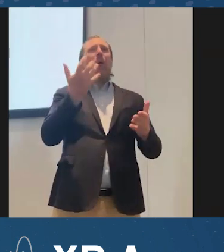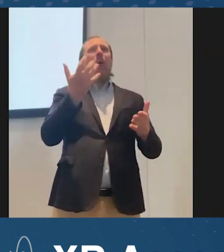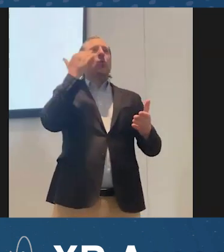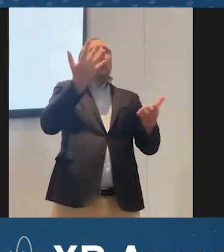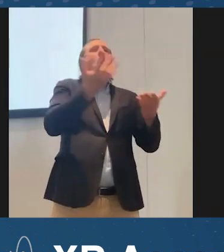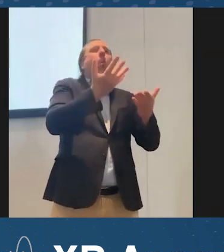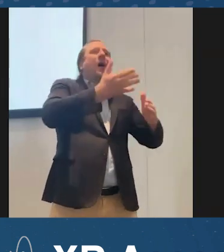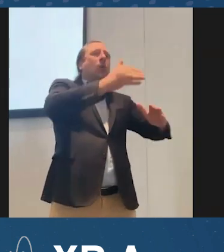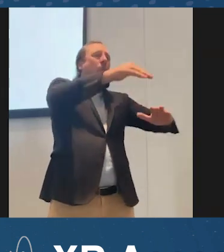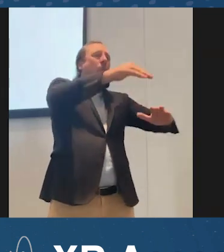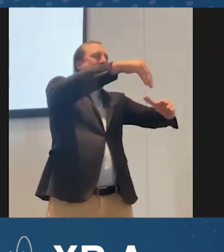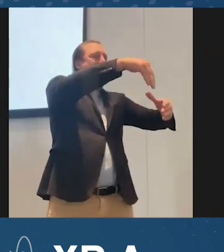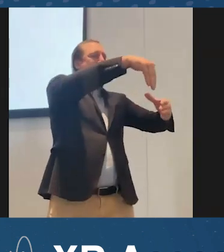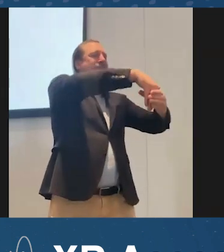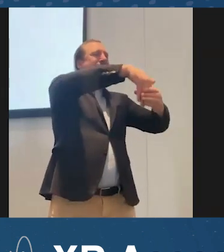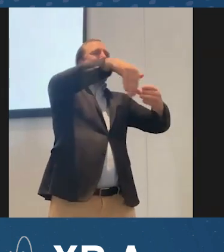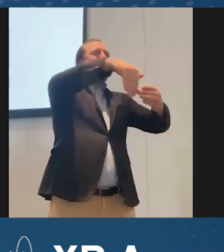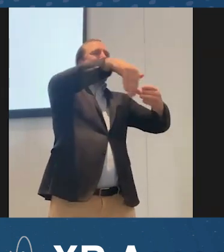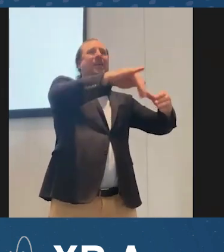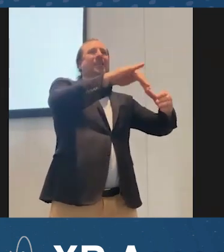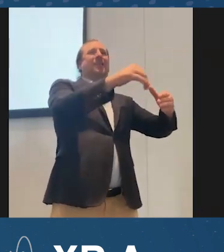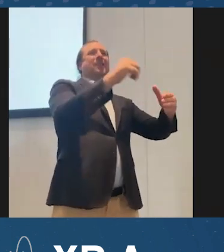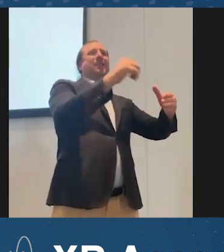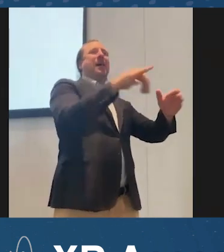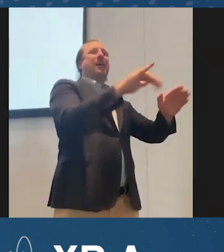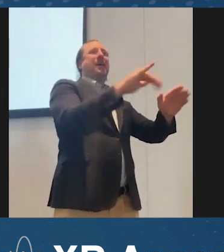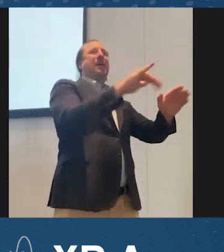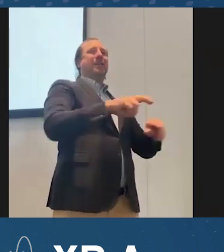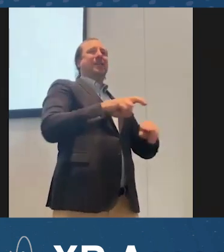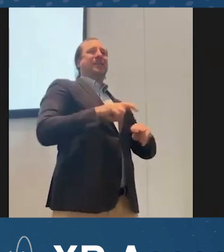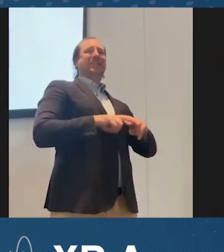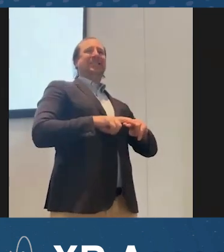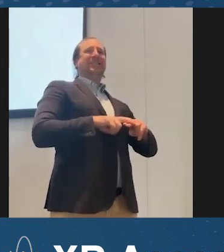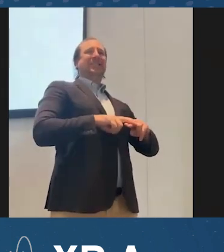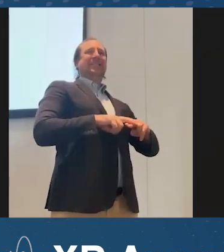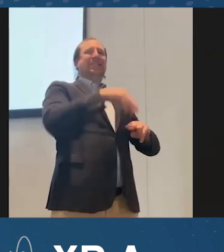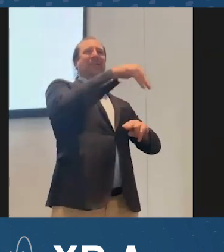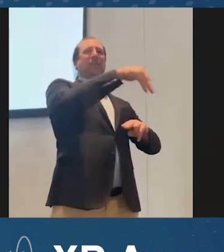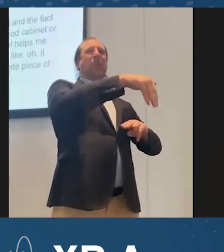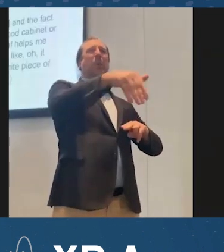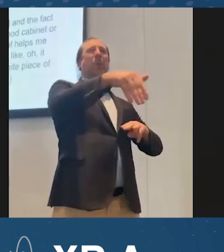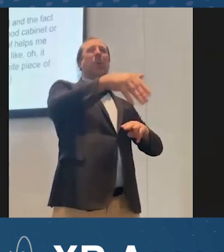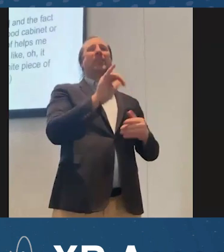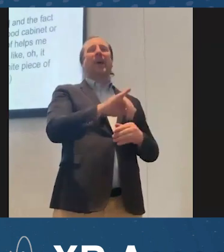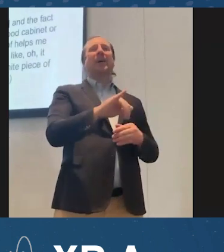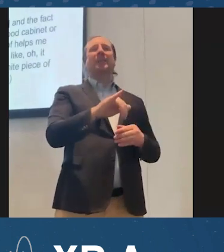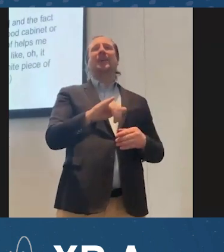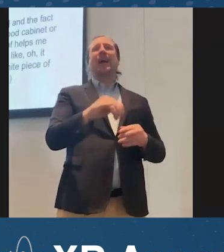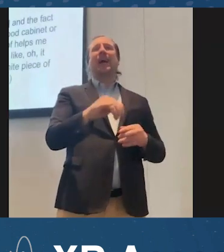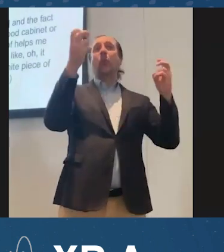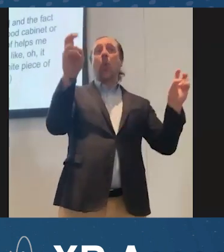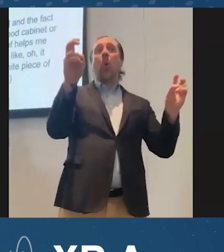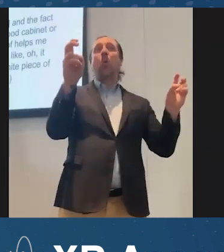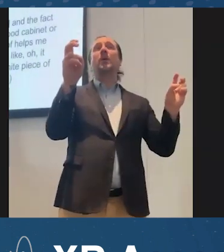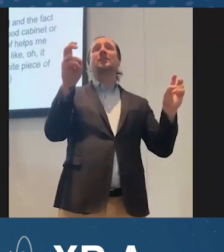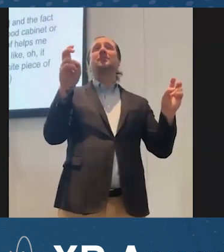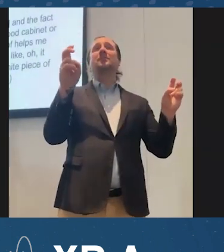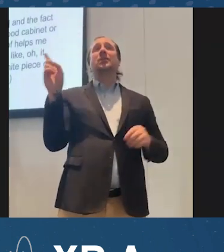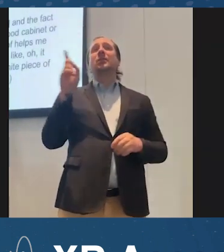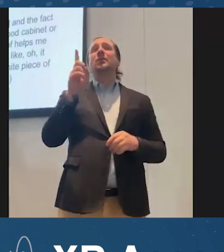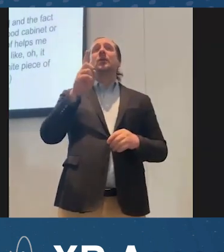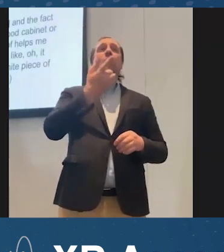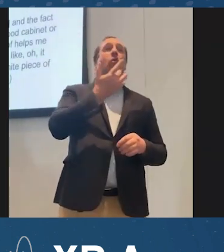back of the pew. She stated, and I'll quote this here once the quote comes up, based on